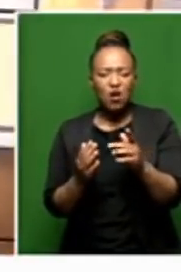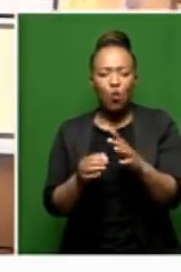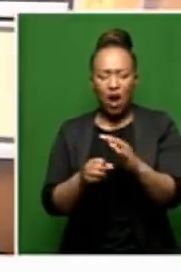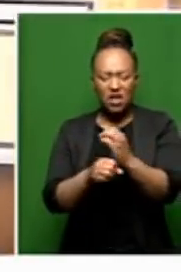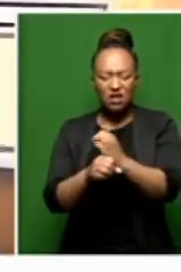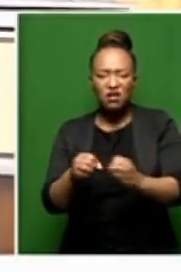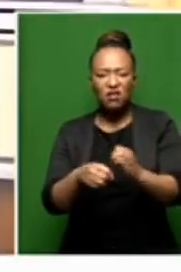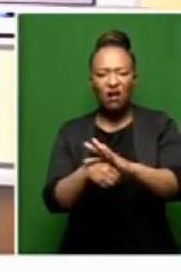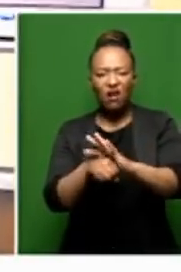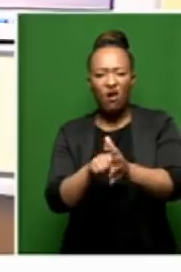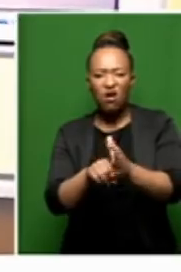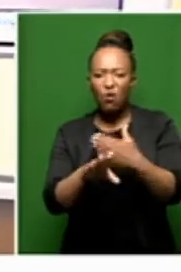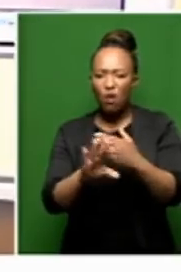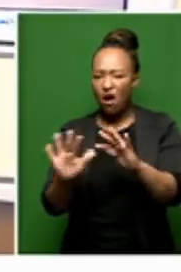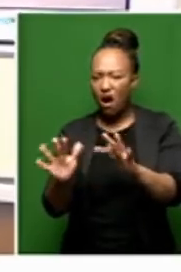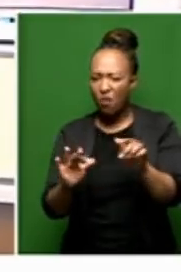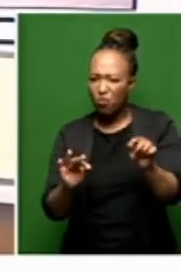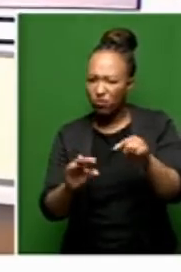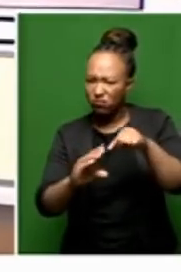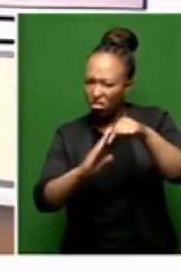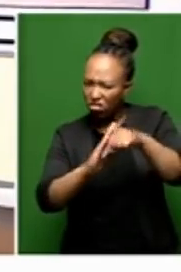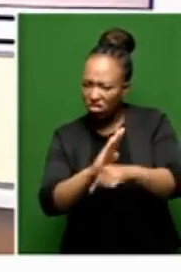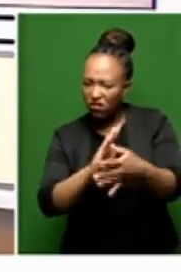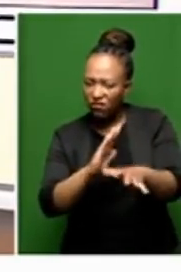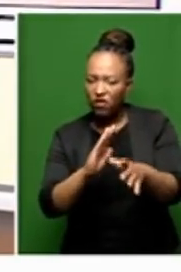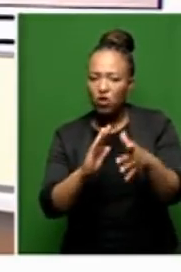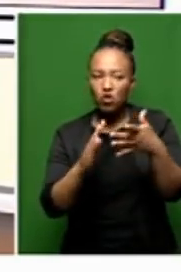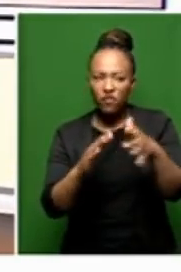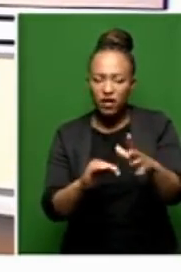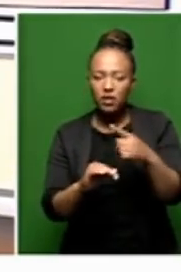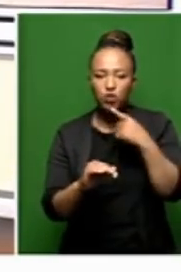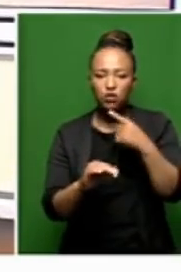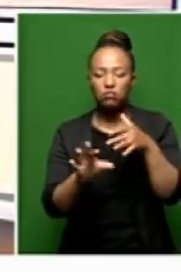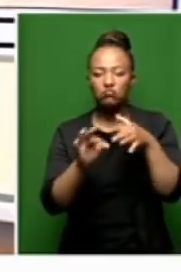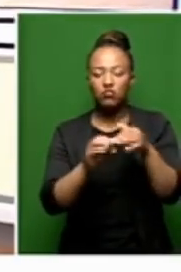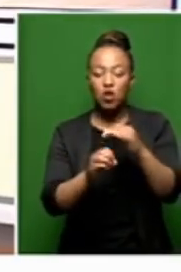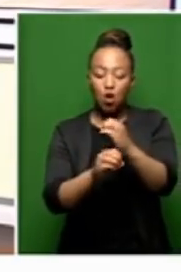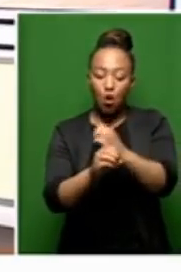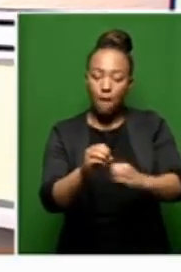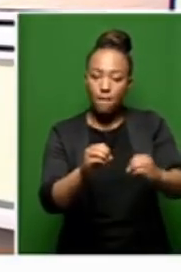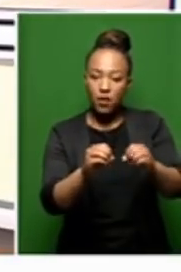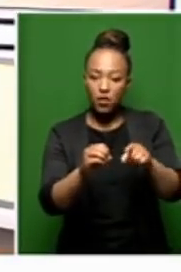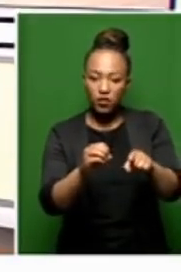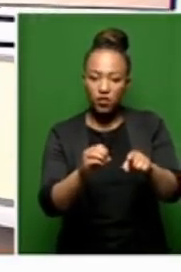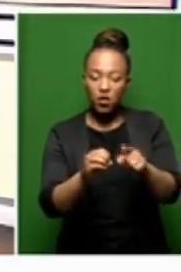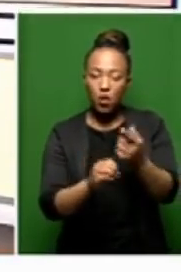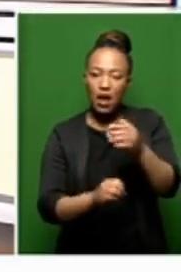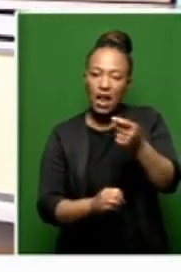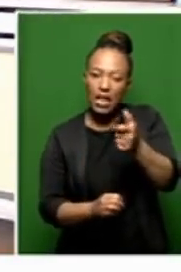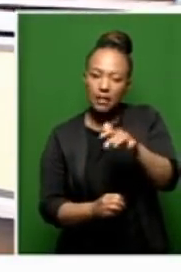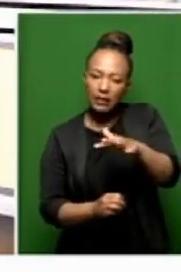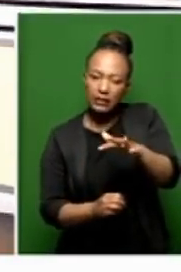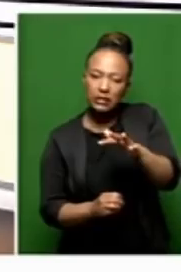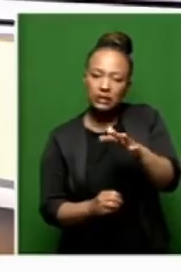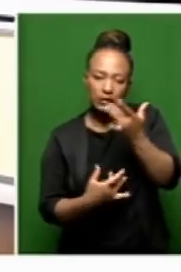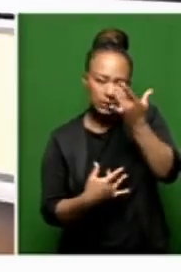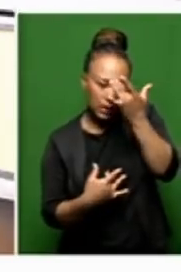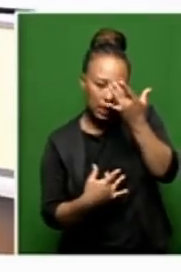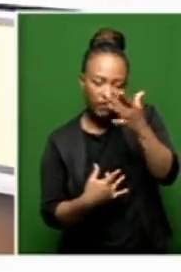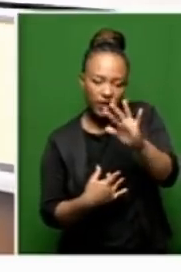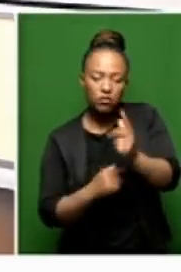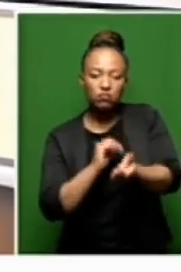virus, also in context of, as you pointed out, Omicron and the mild symptoms that we've seen